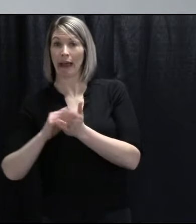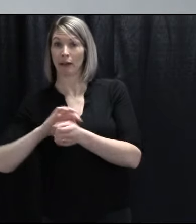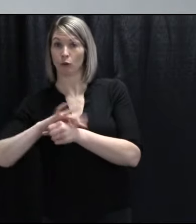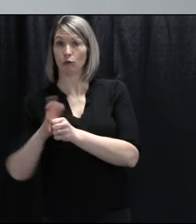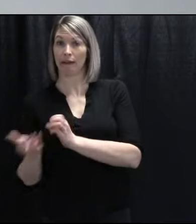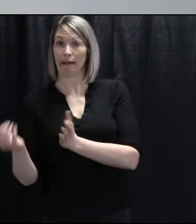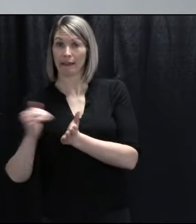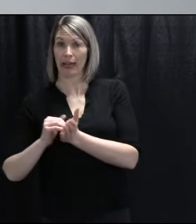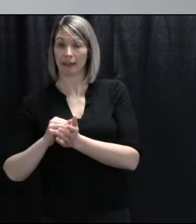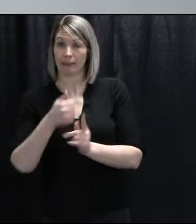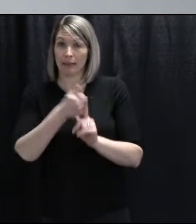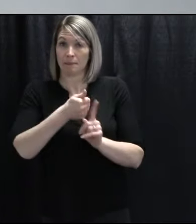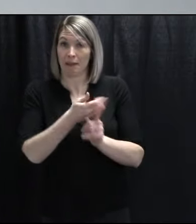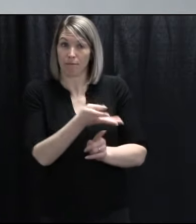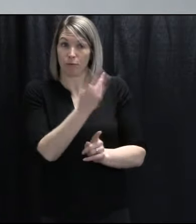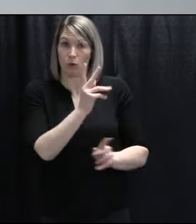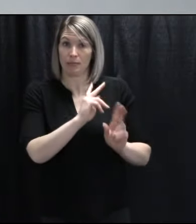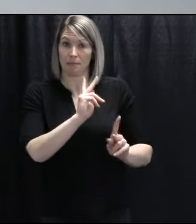That information is still